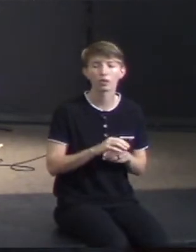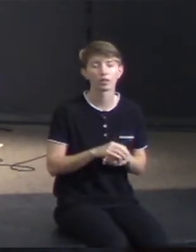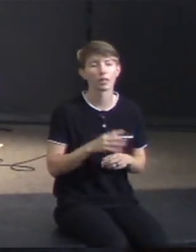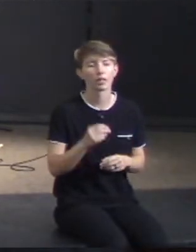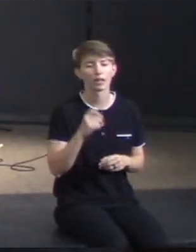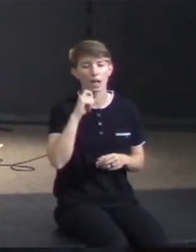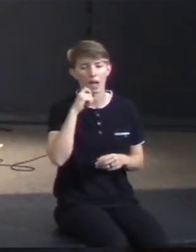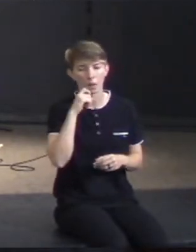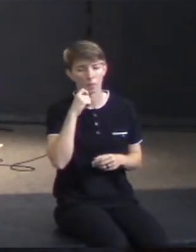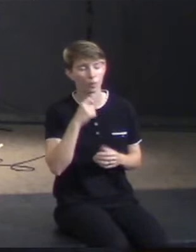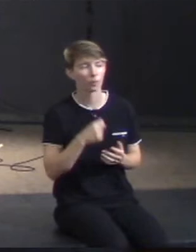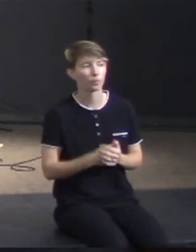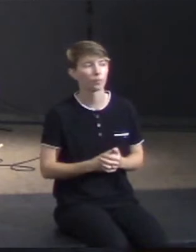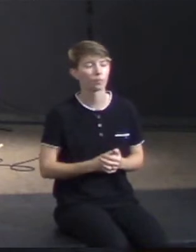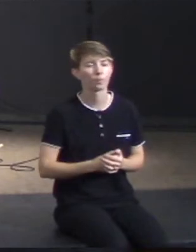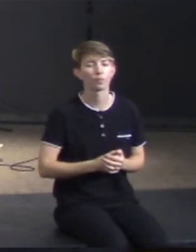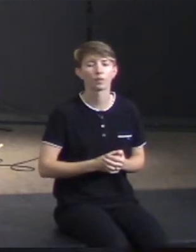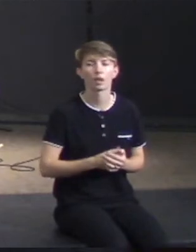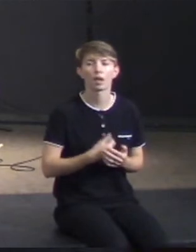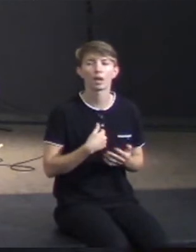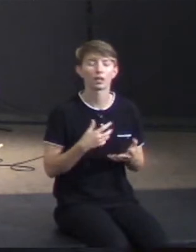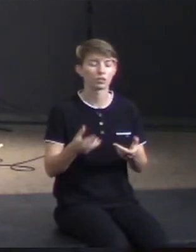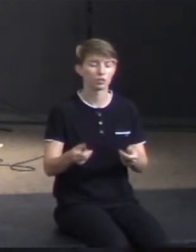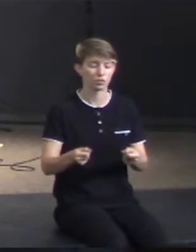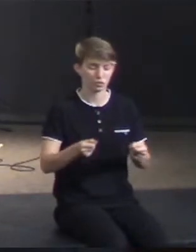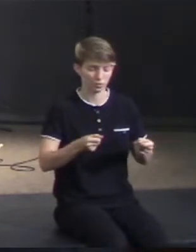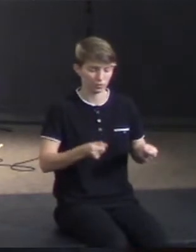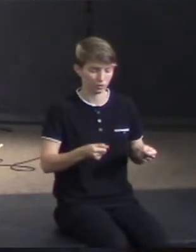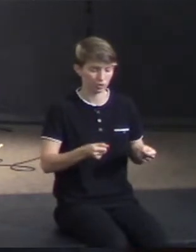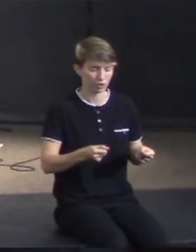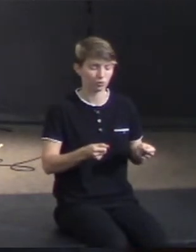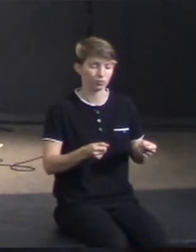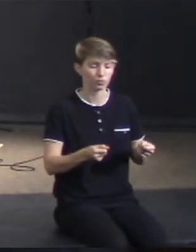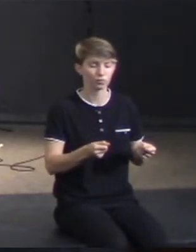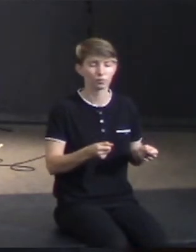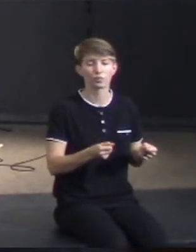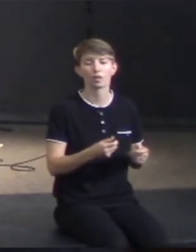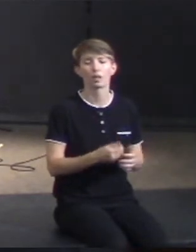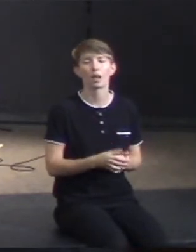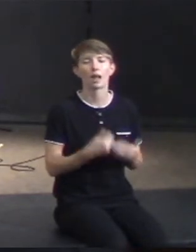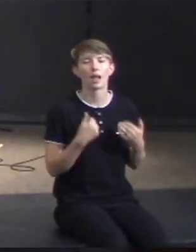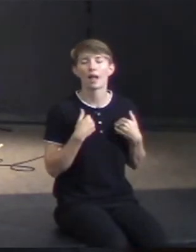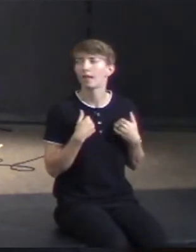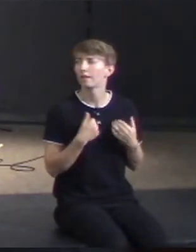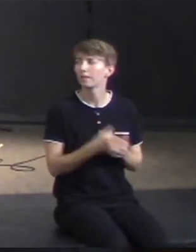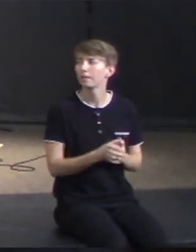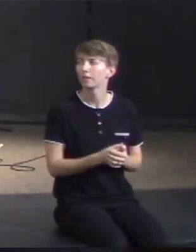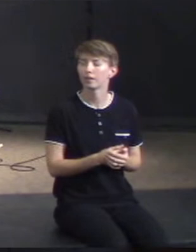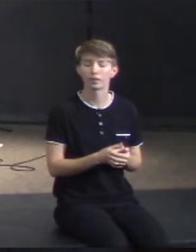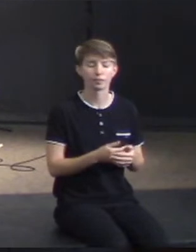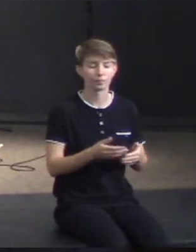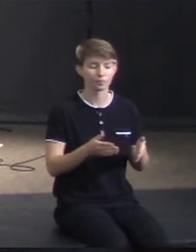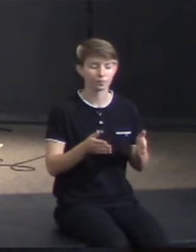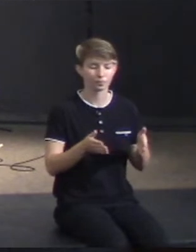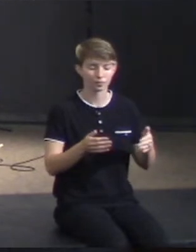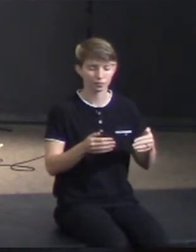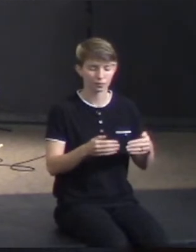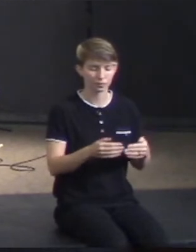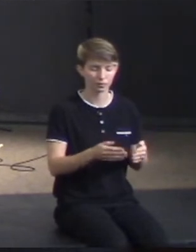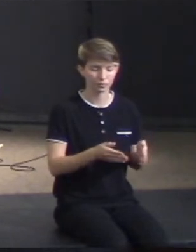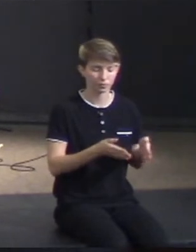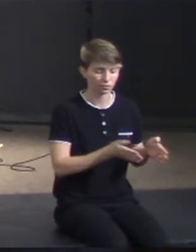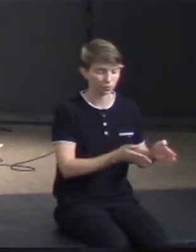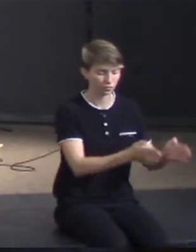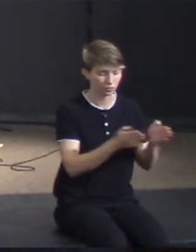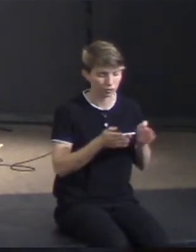apple. Took my tray, and they just kind of had those bare kind of lunchroom tables, and they're all there, and